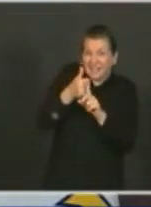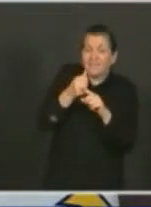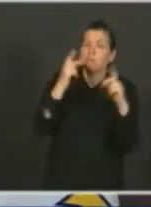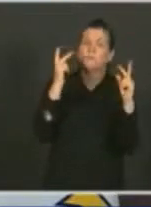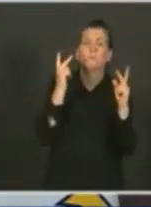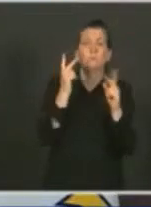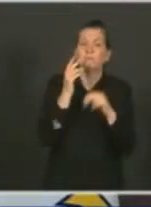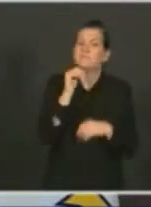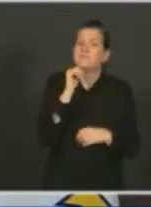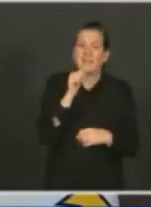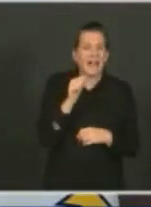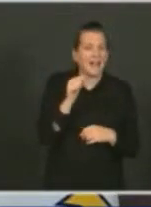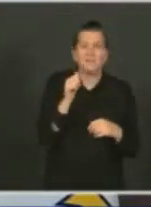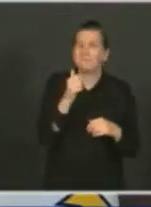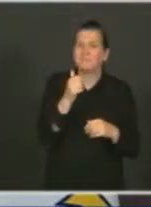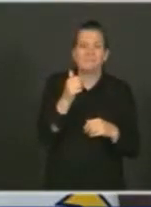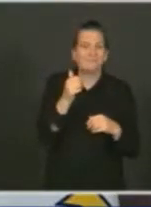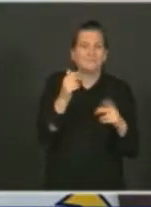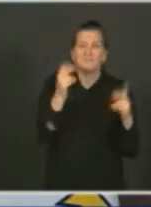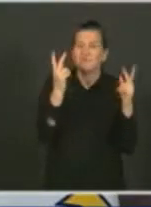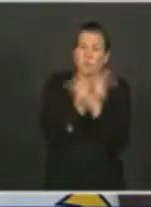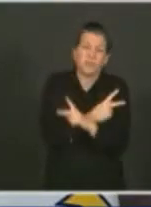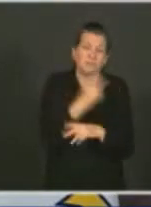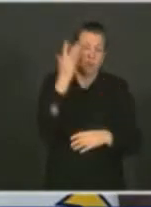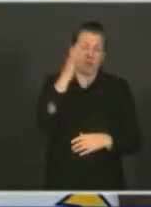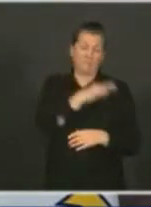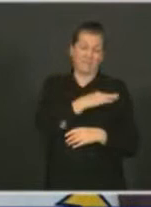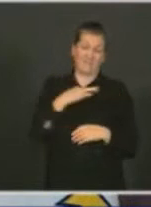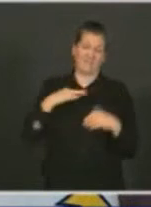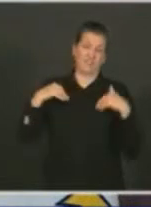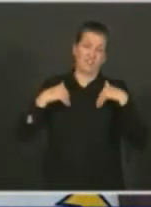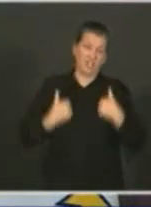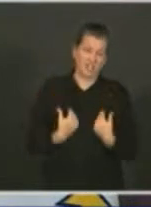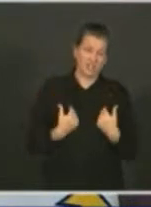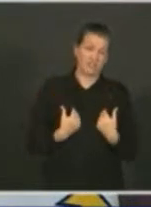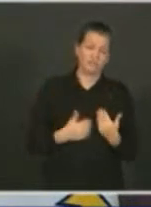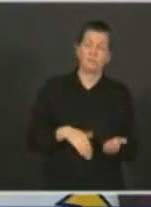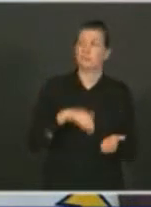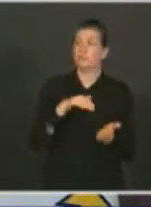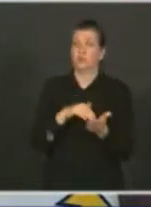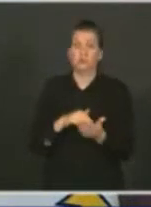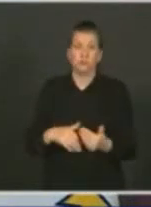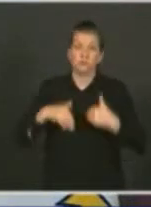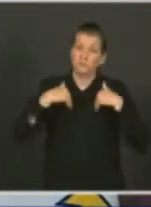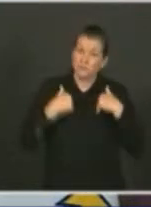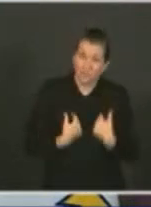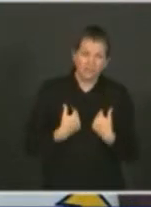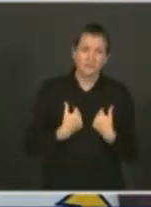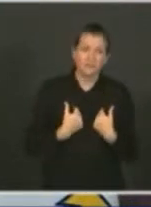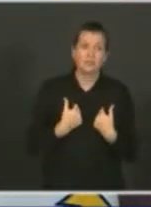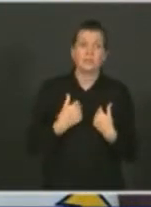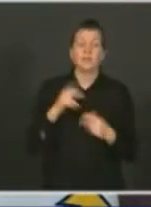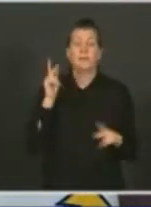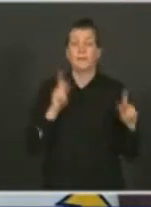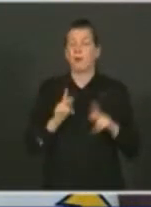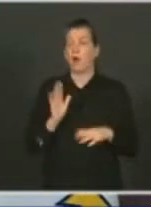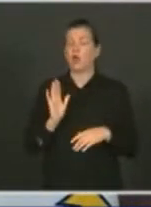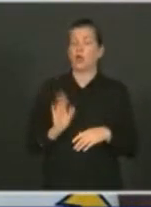People aren't following the rules. We're all about to go indoors now. Flu